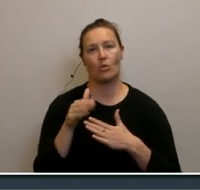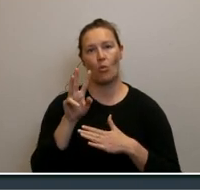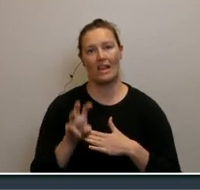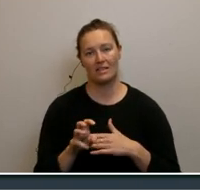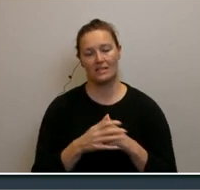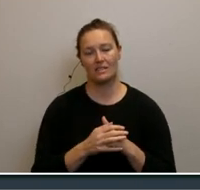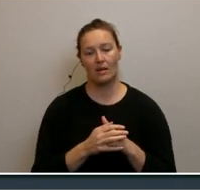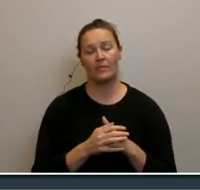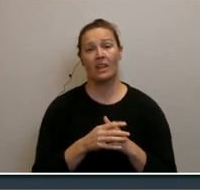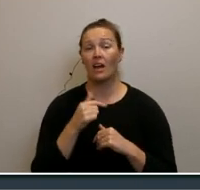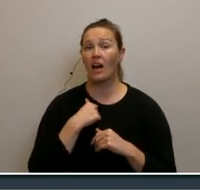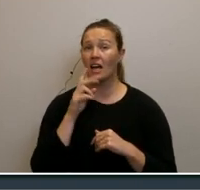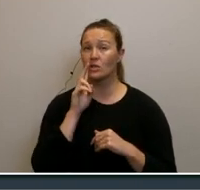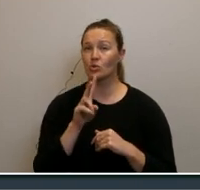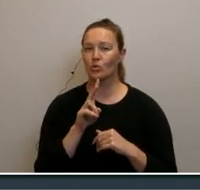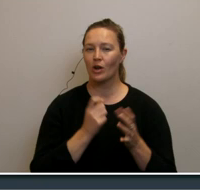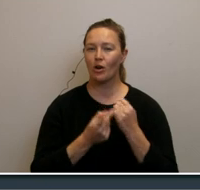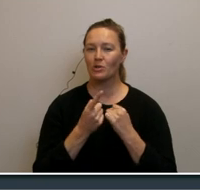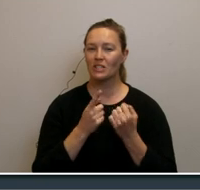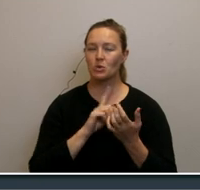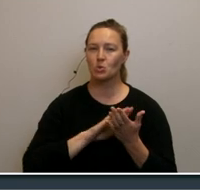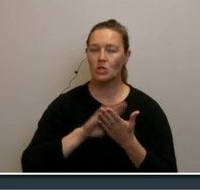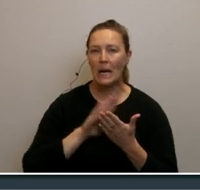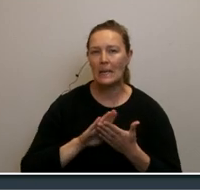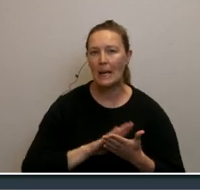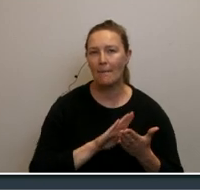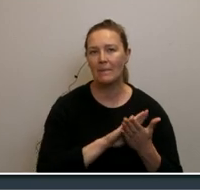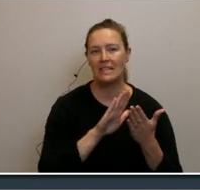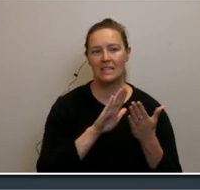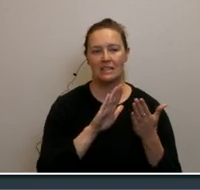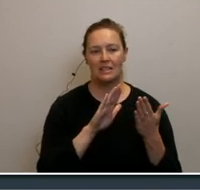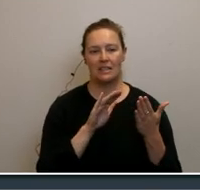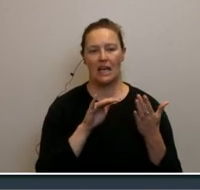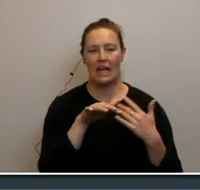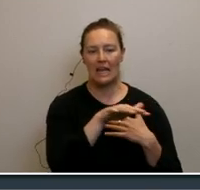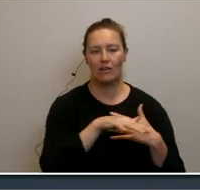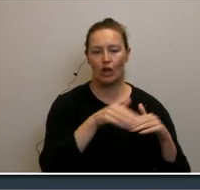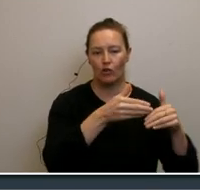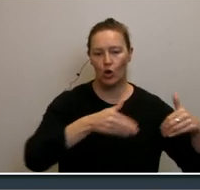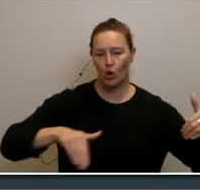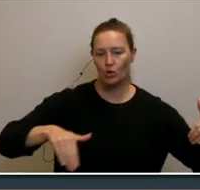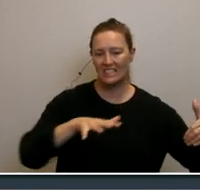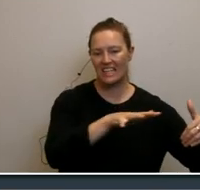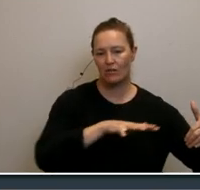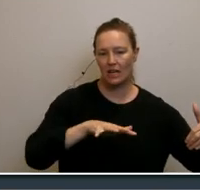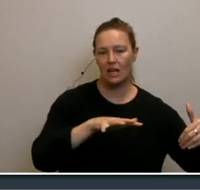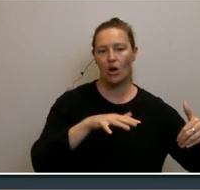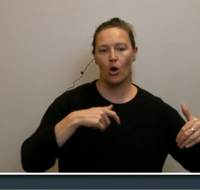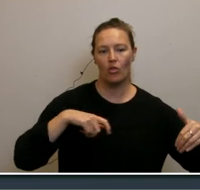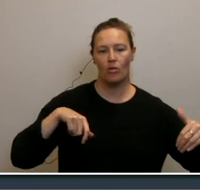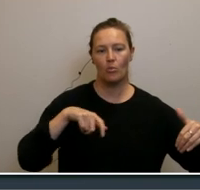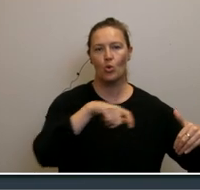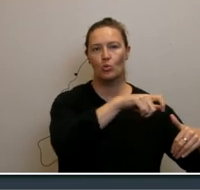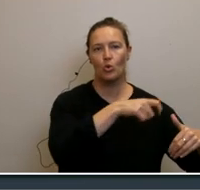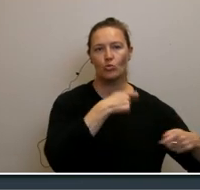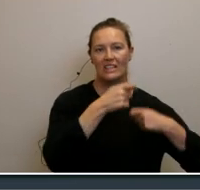to tidy up what I called rather unseemly coastal area in front of the Boardwalk